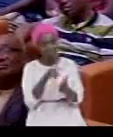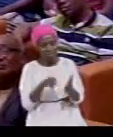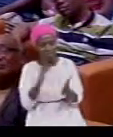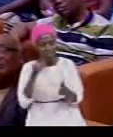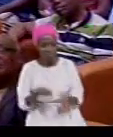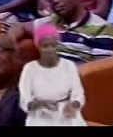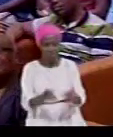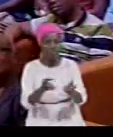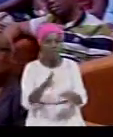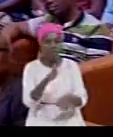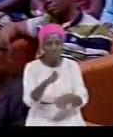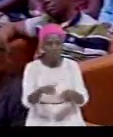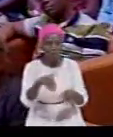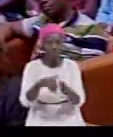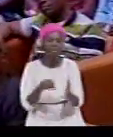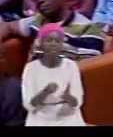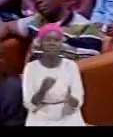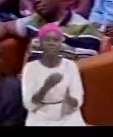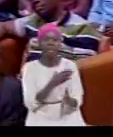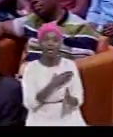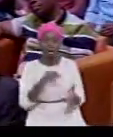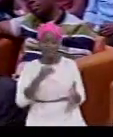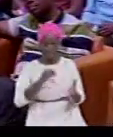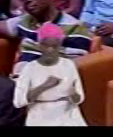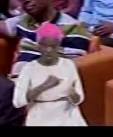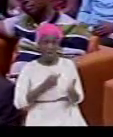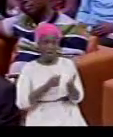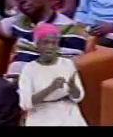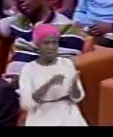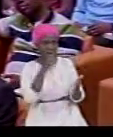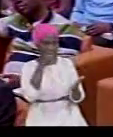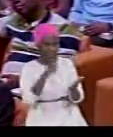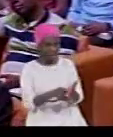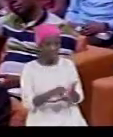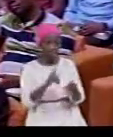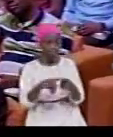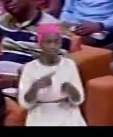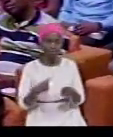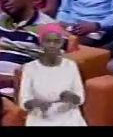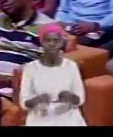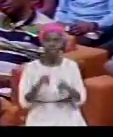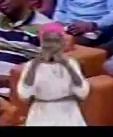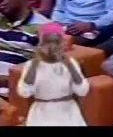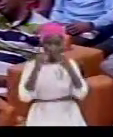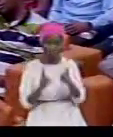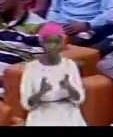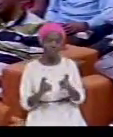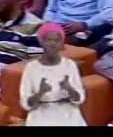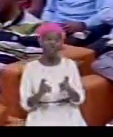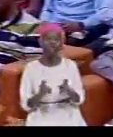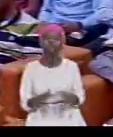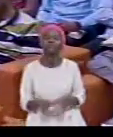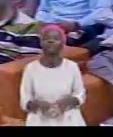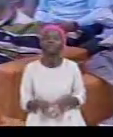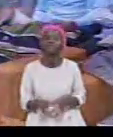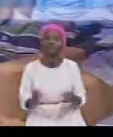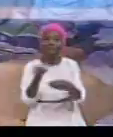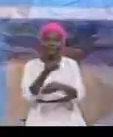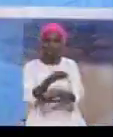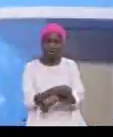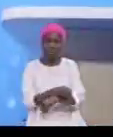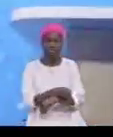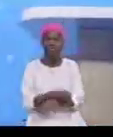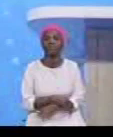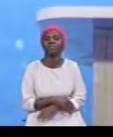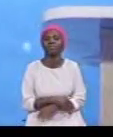ye therein. And I wrote letters to the examining body. This is what I've done. I was in the university already, and